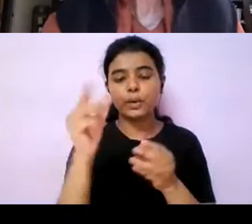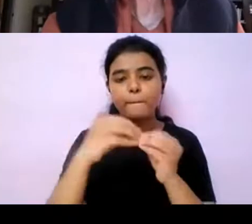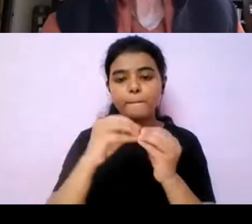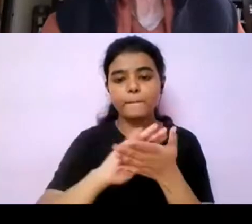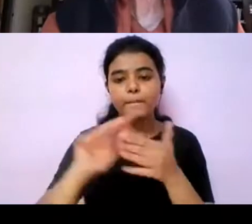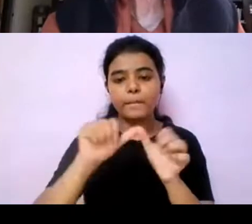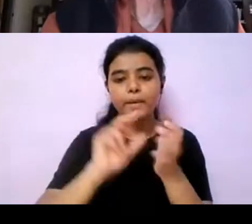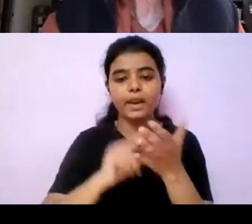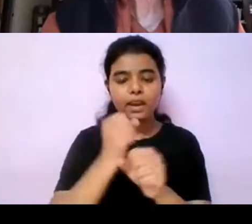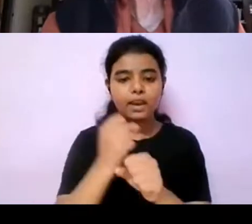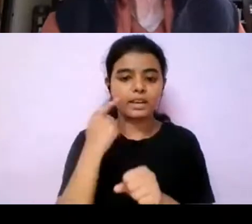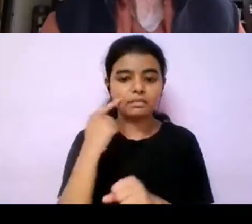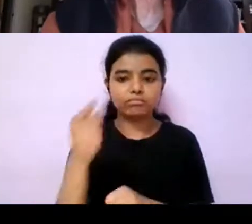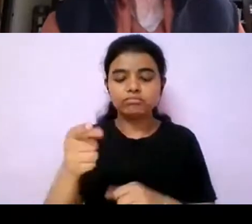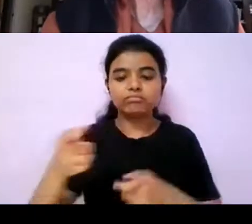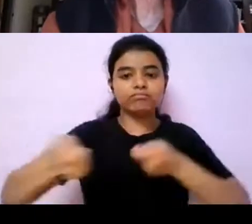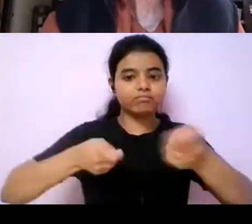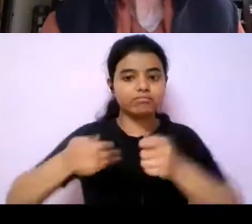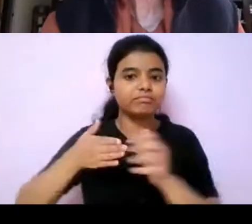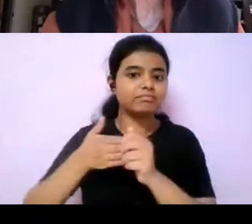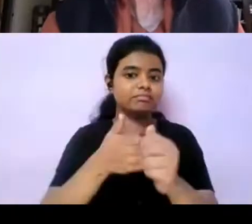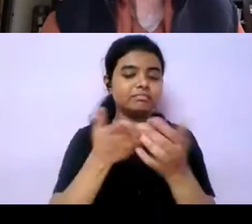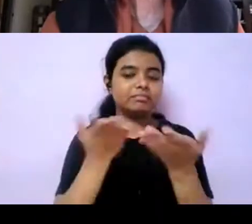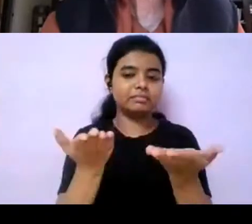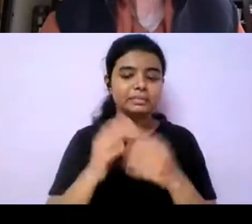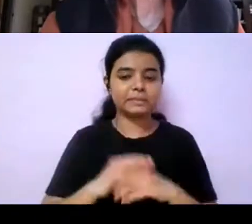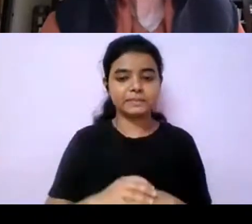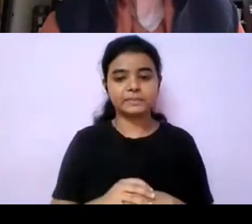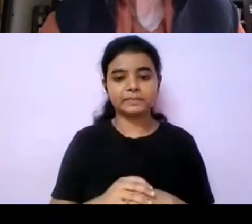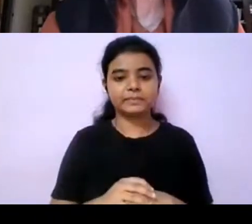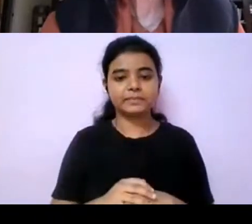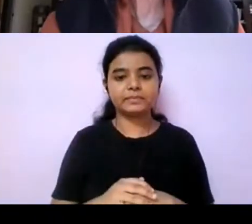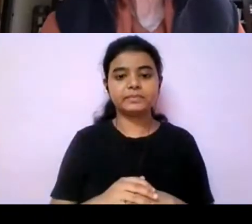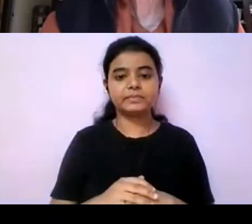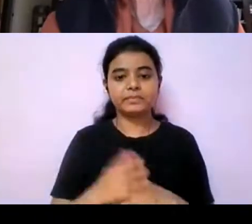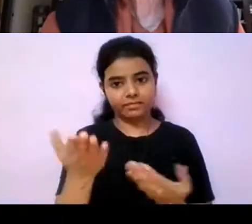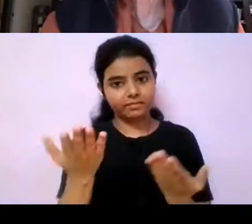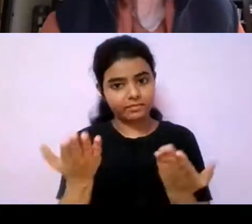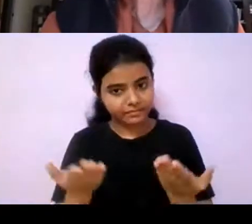and moderate the session. Professor Vaidya.